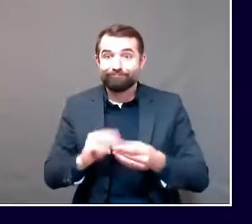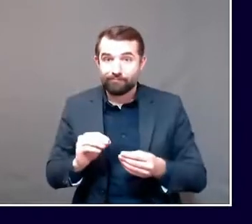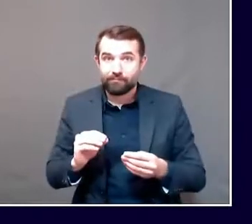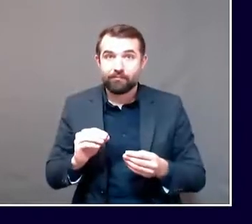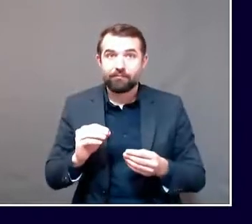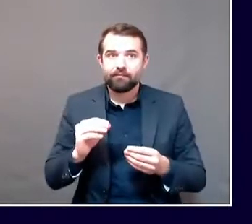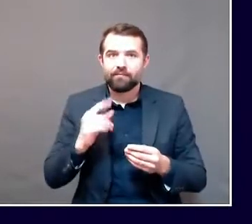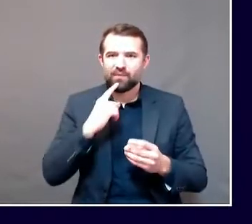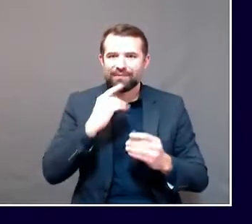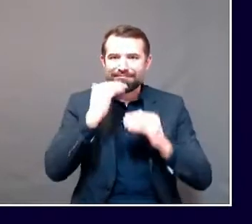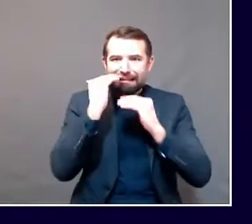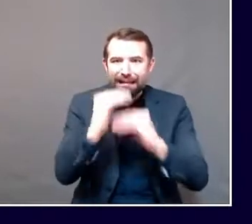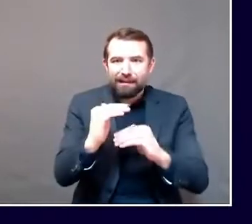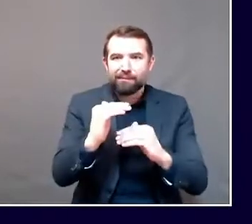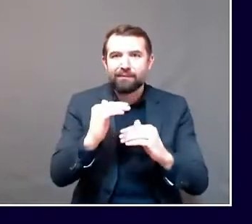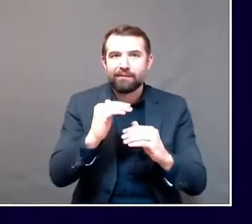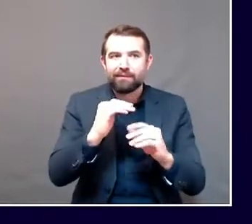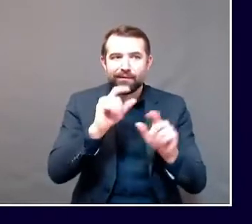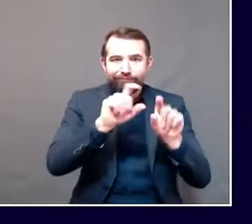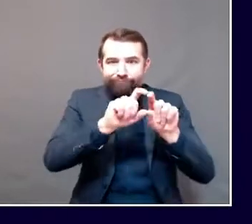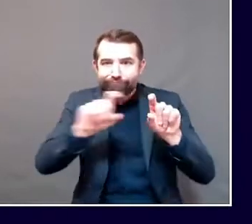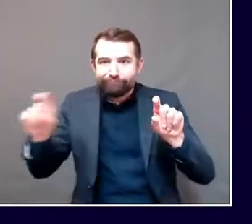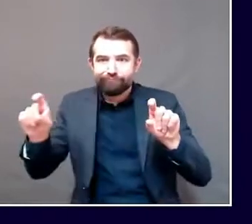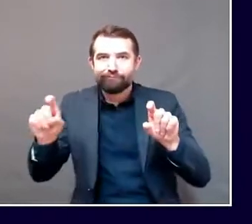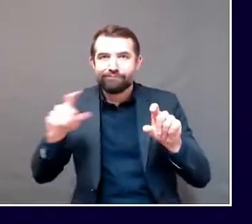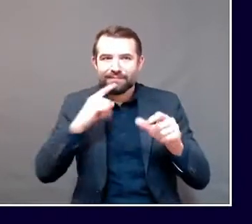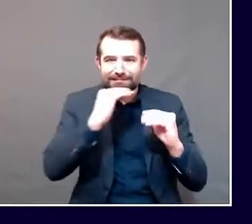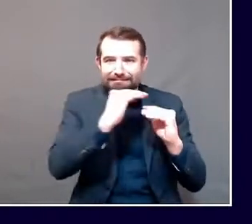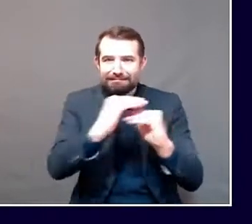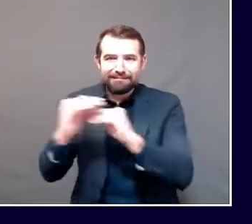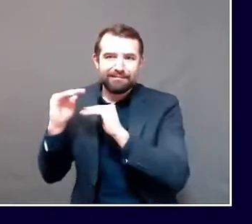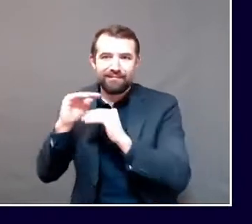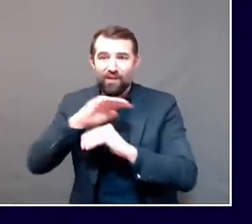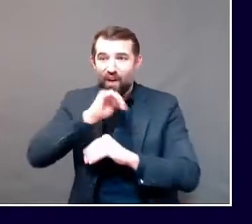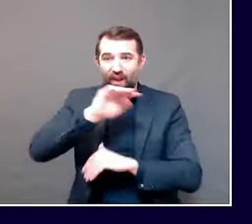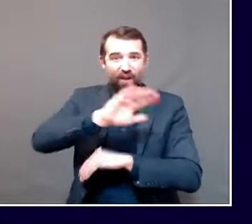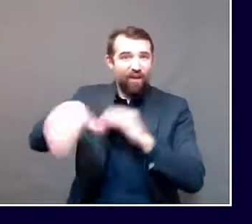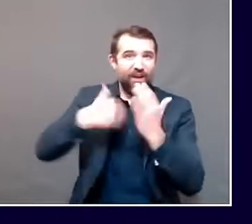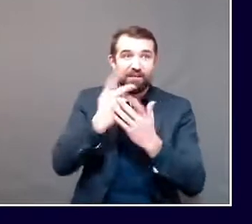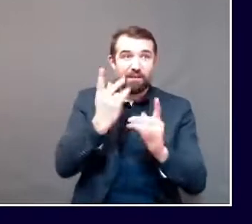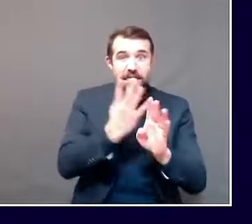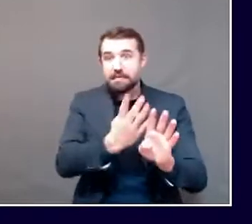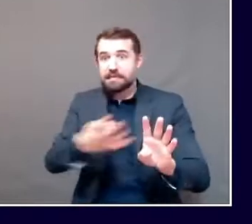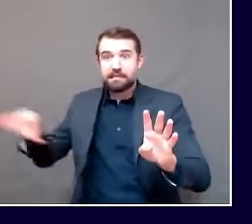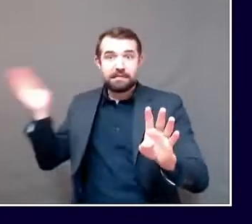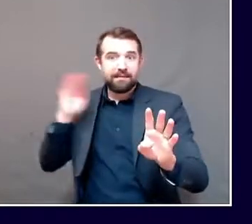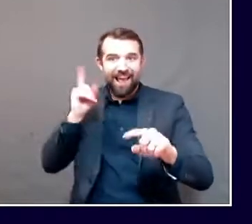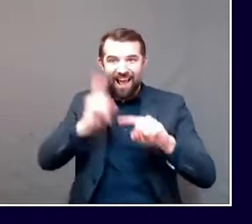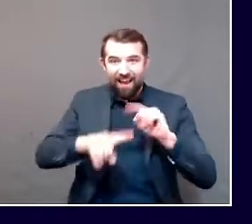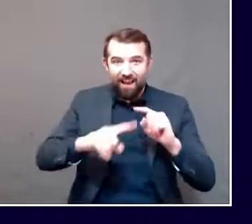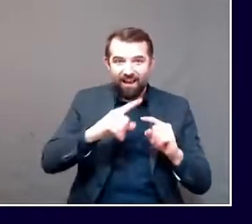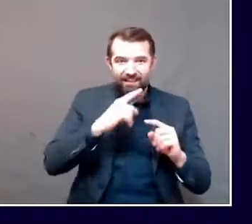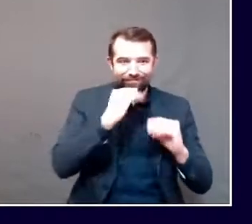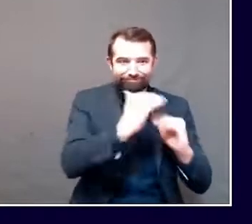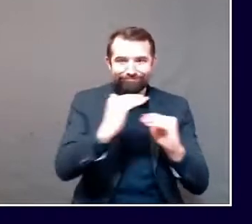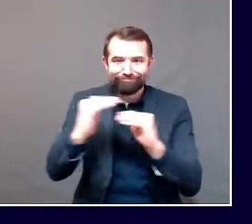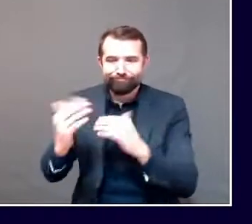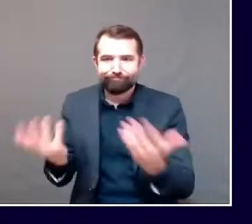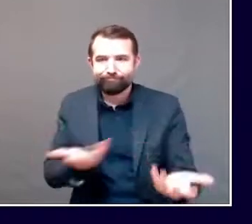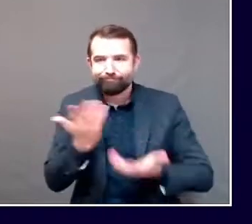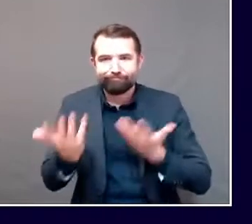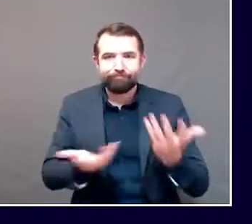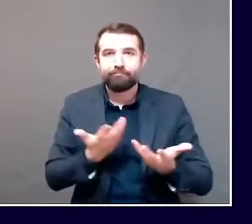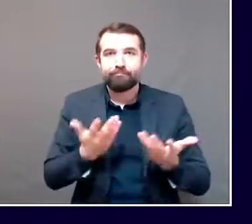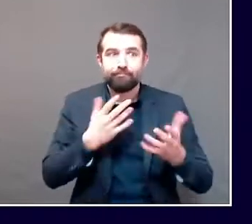I be sure that when my time comes for that second dose, it will be there waiting for me? Let me just